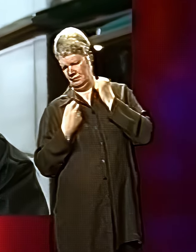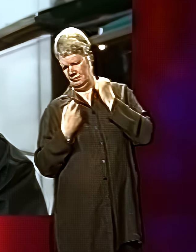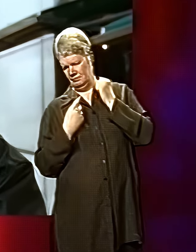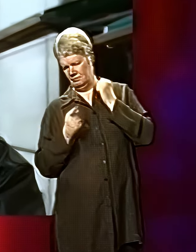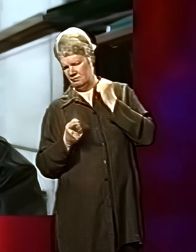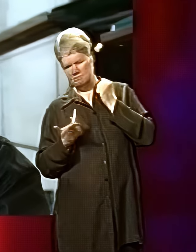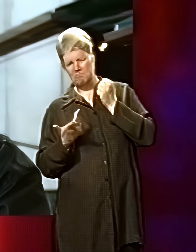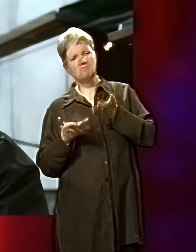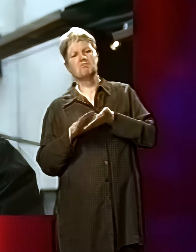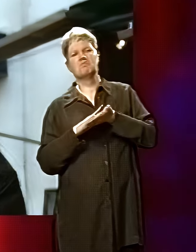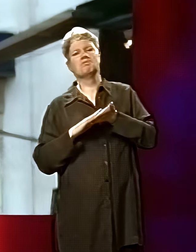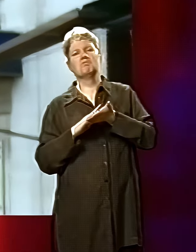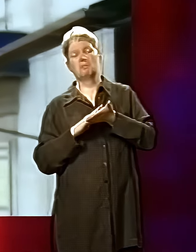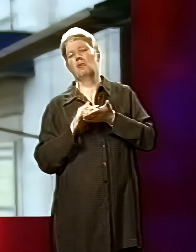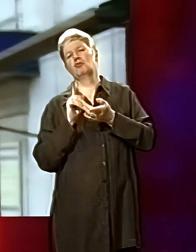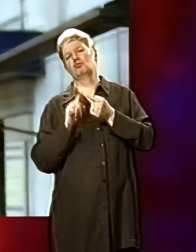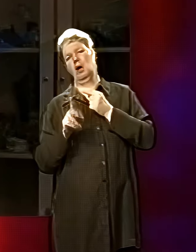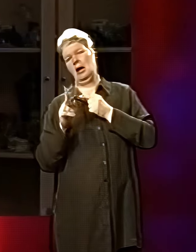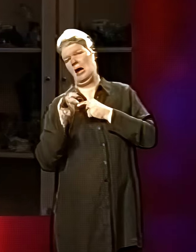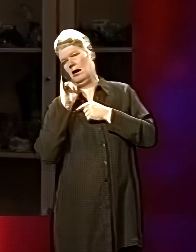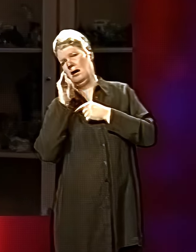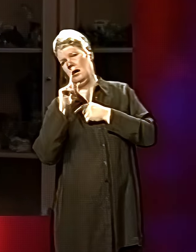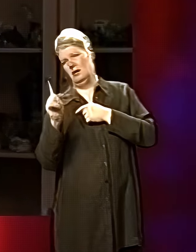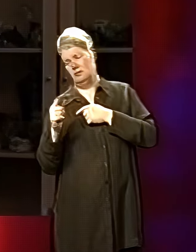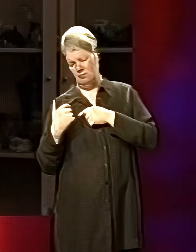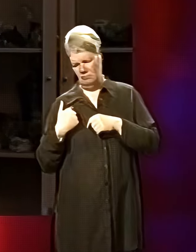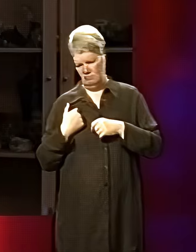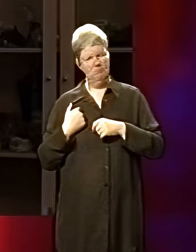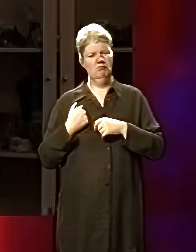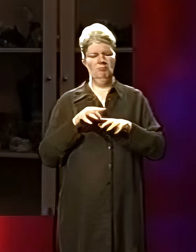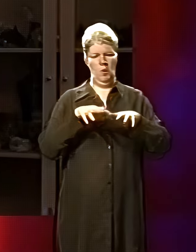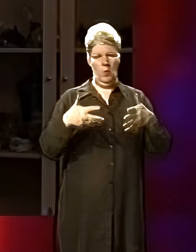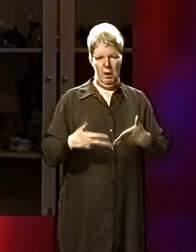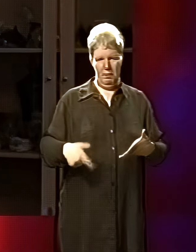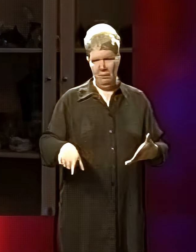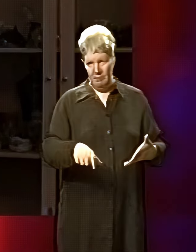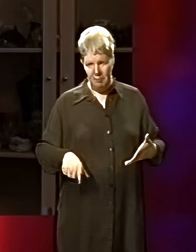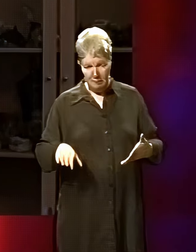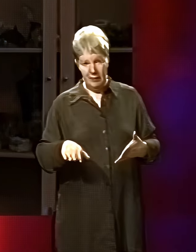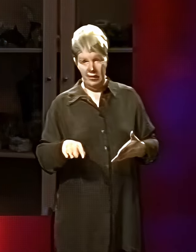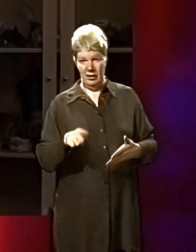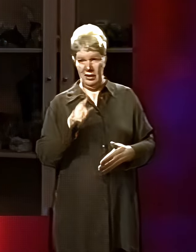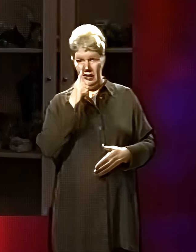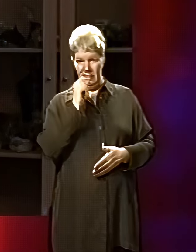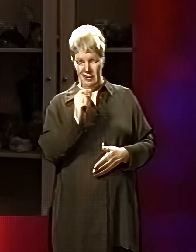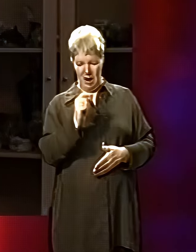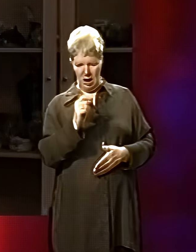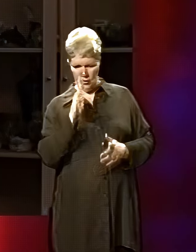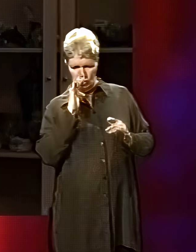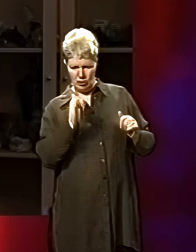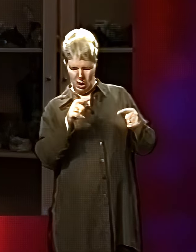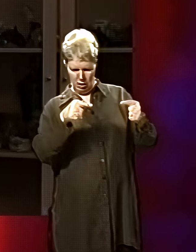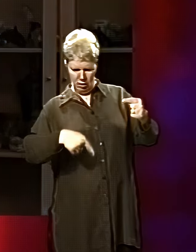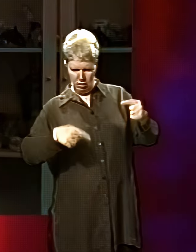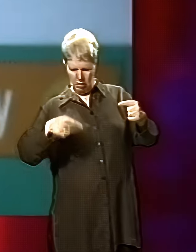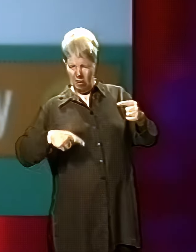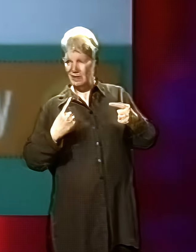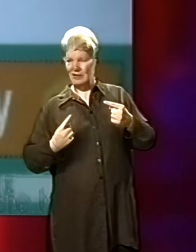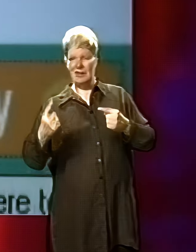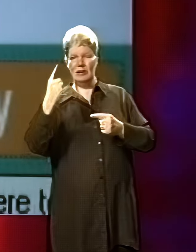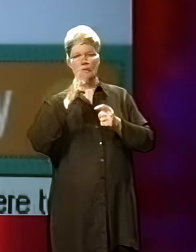at present. However, please try again later. With the Argos website, you can actually do a stock check on each of their individual